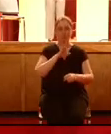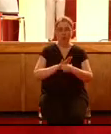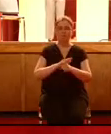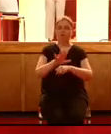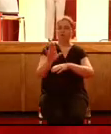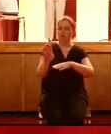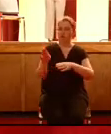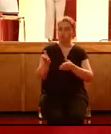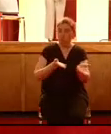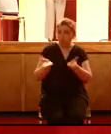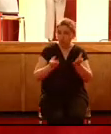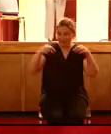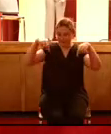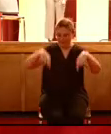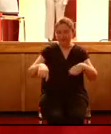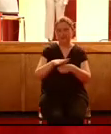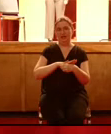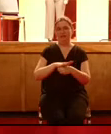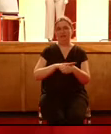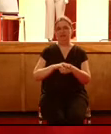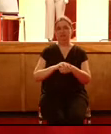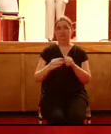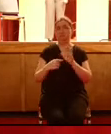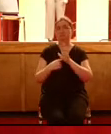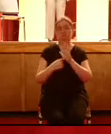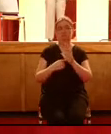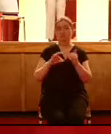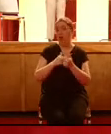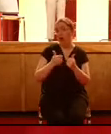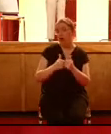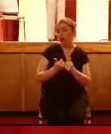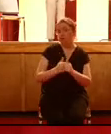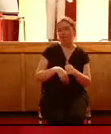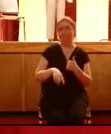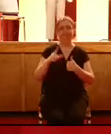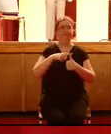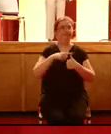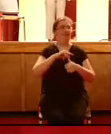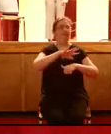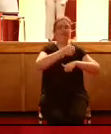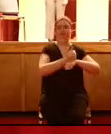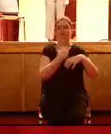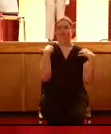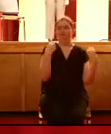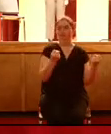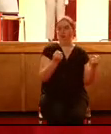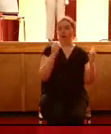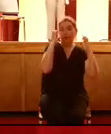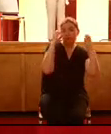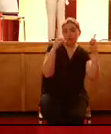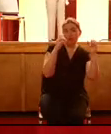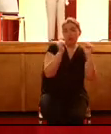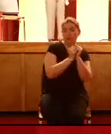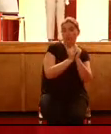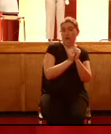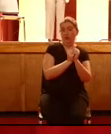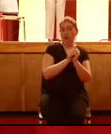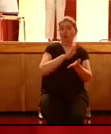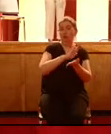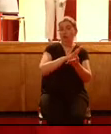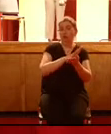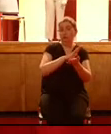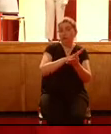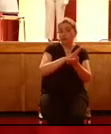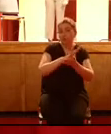And this can reveal itself in many different ways. It's in establishing strong educational partnerships with the Bradford School Board,